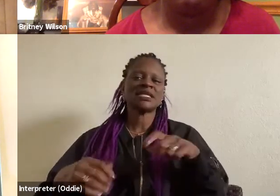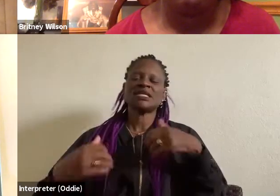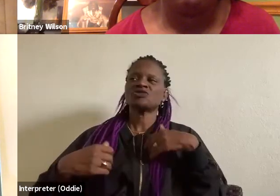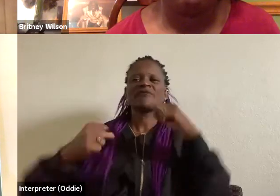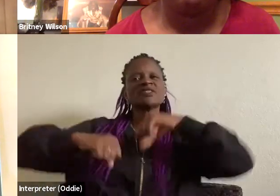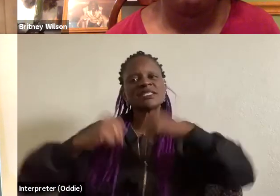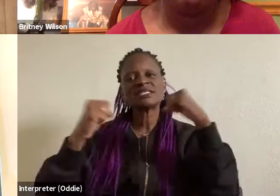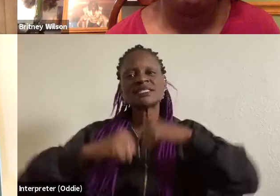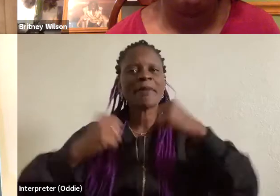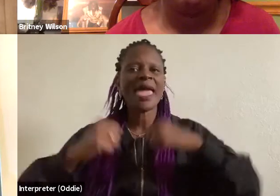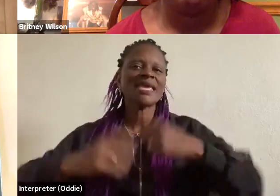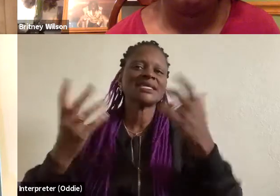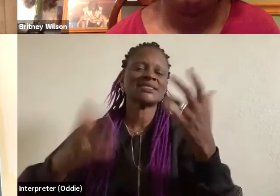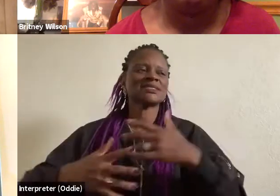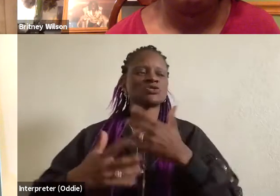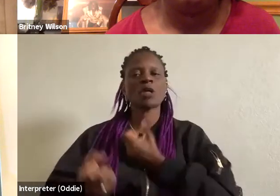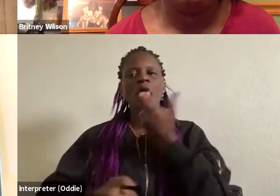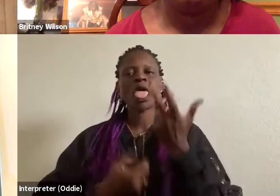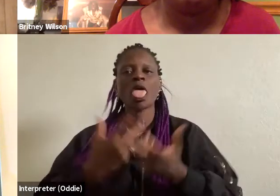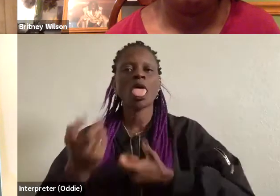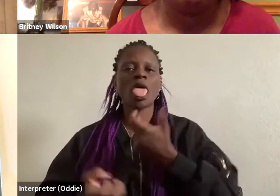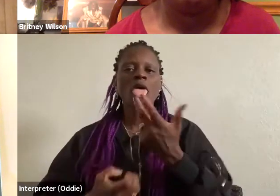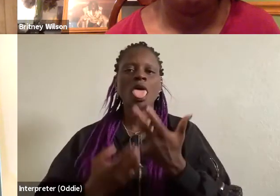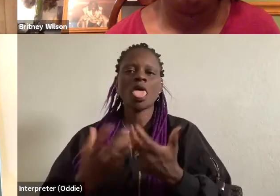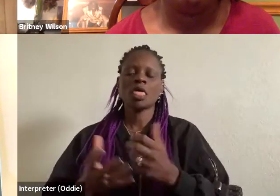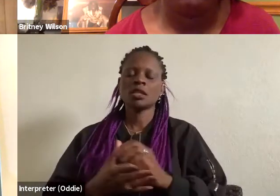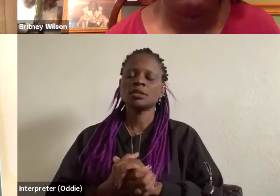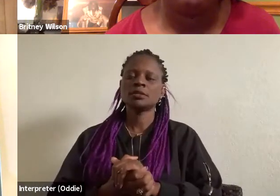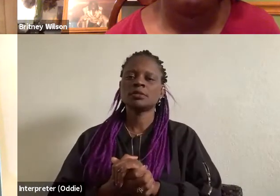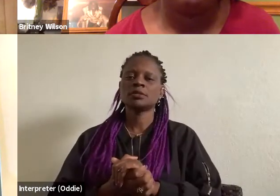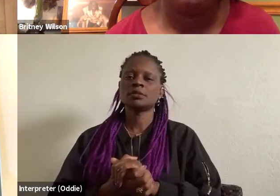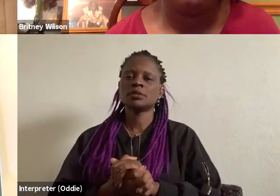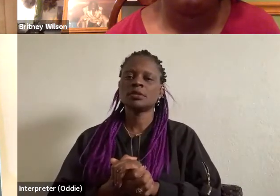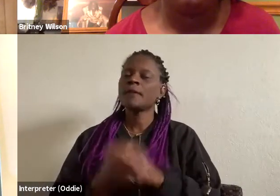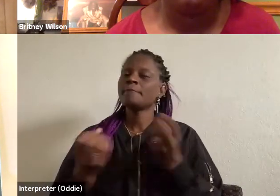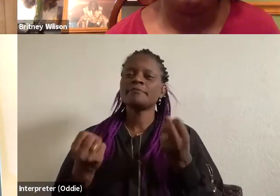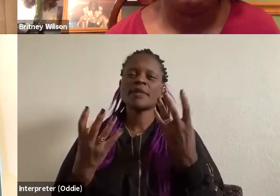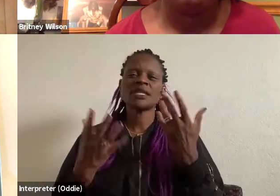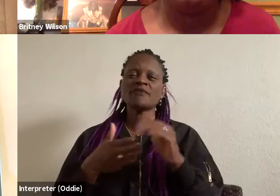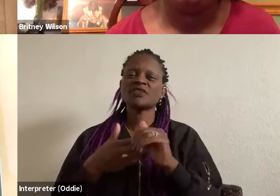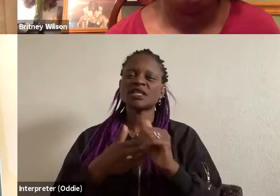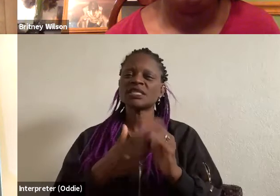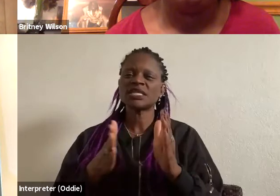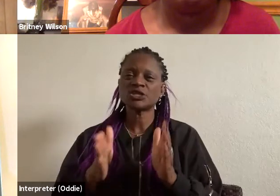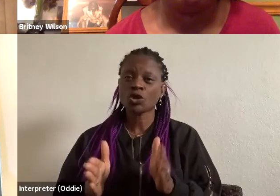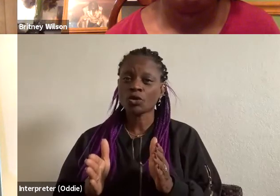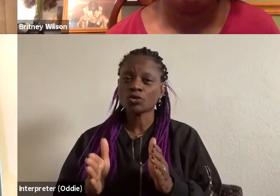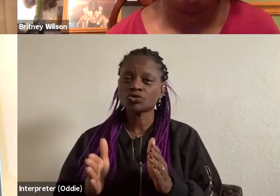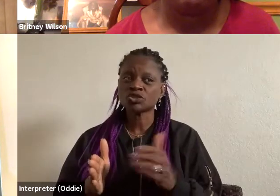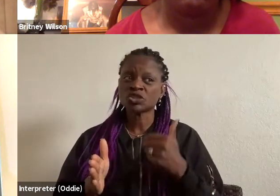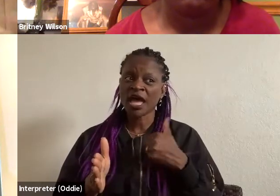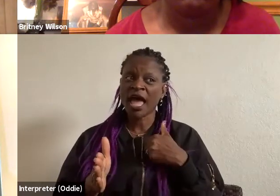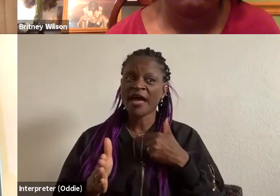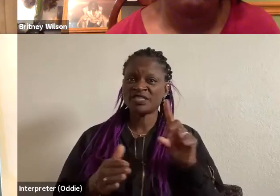disabilities to really be centered in what we do. Because a lot of our leaders are those with, you know, visible disabilities,